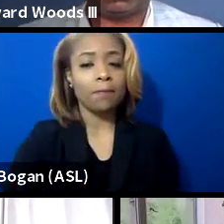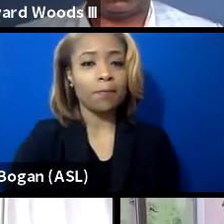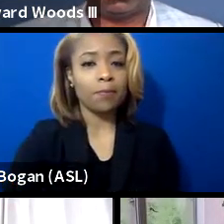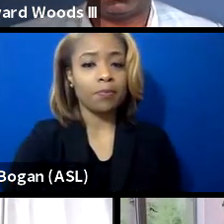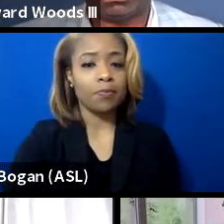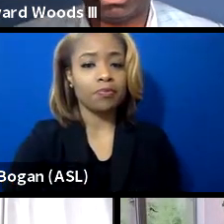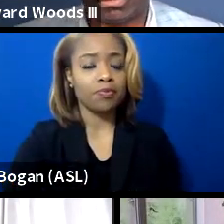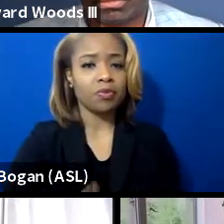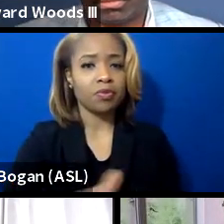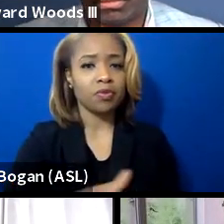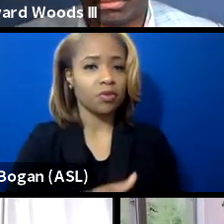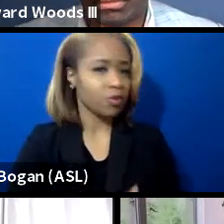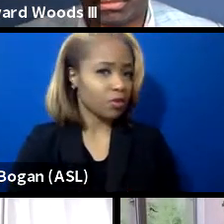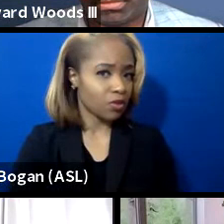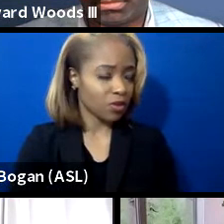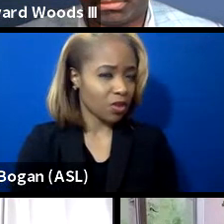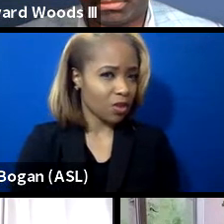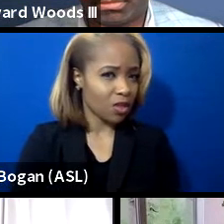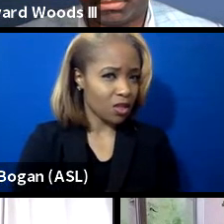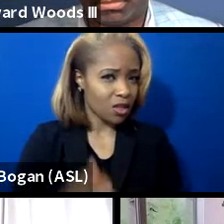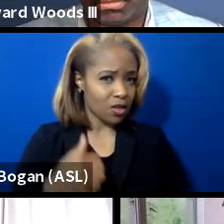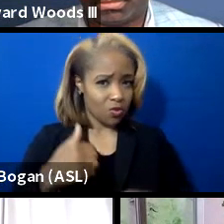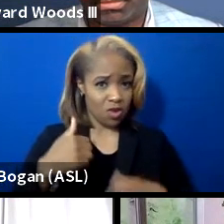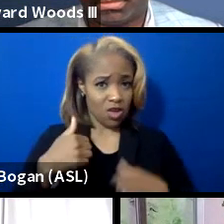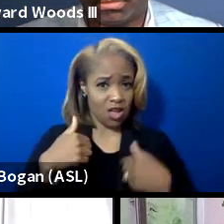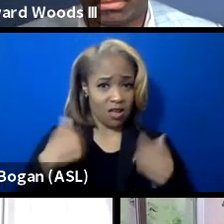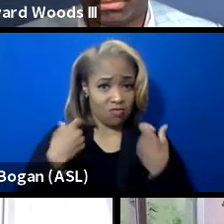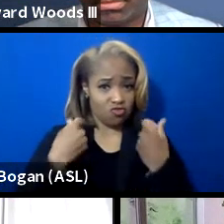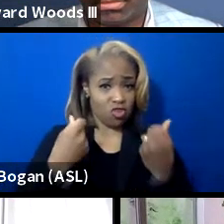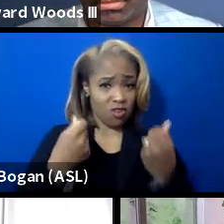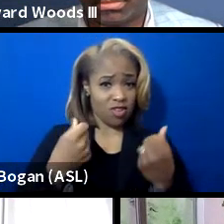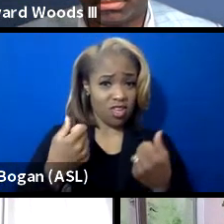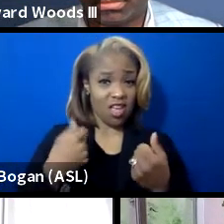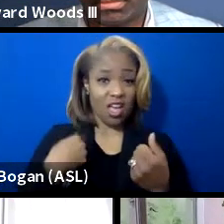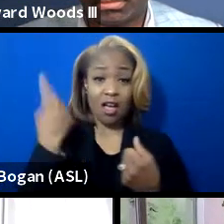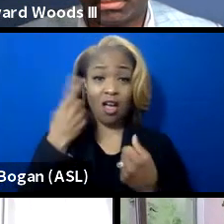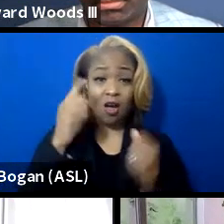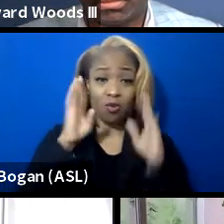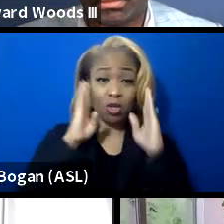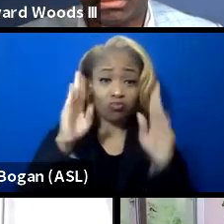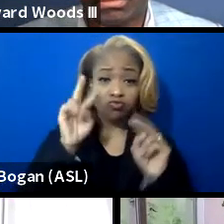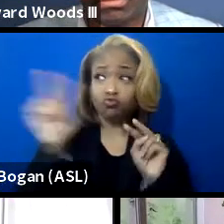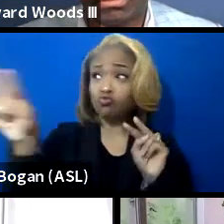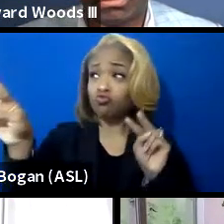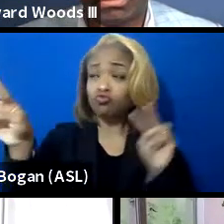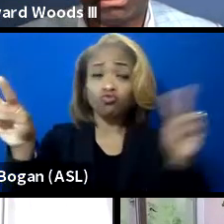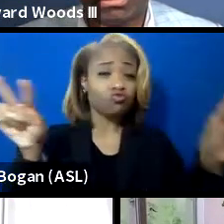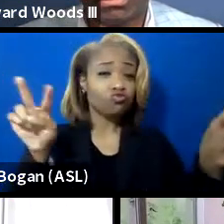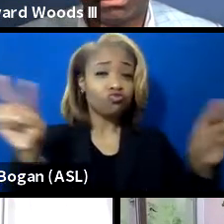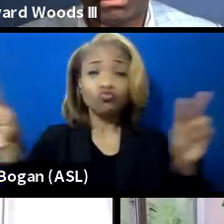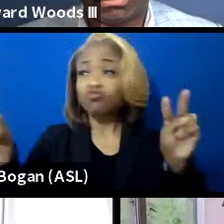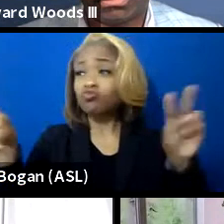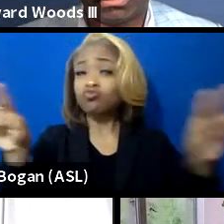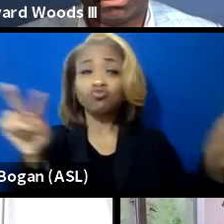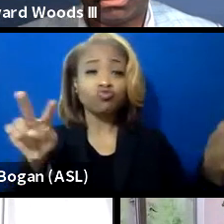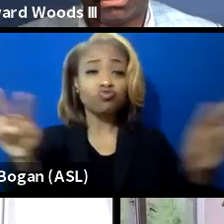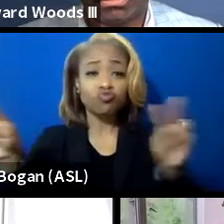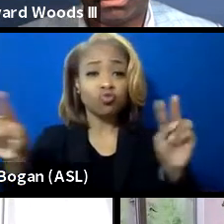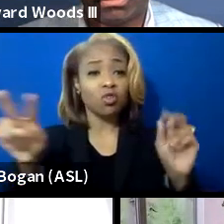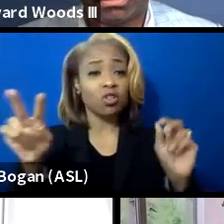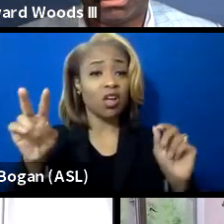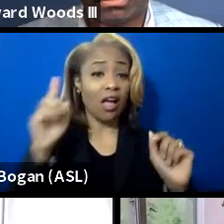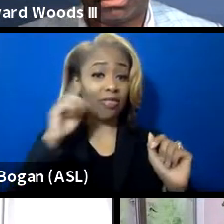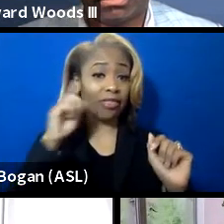that when I be driving, I always pay attention to the billboard, and they're very,